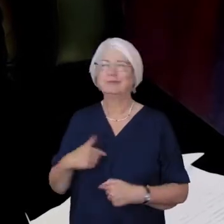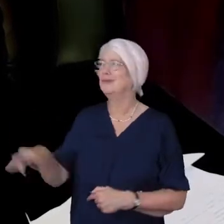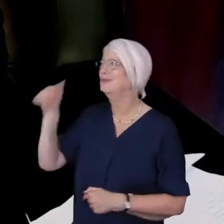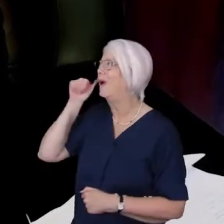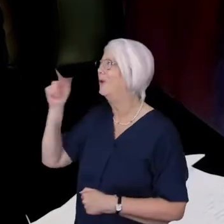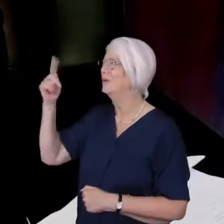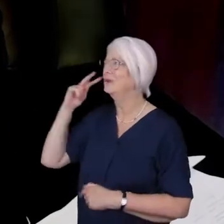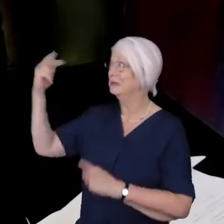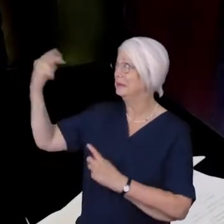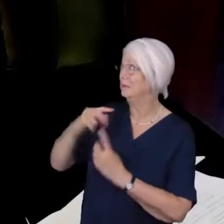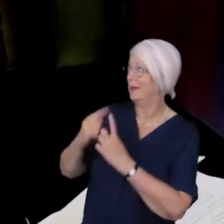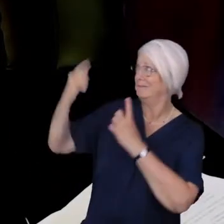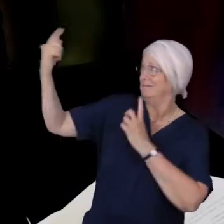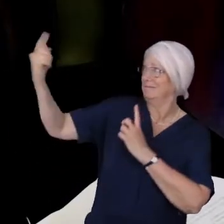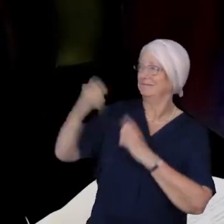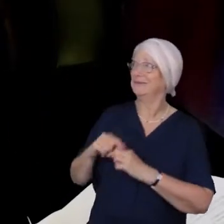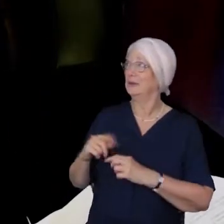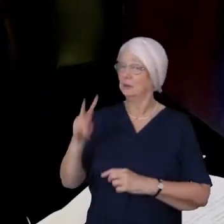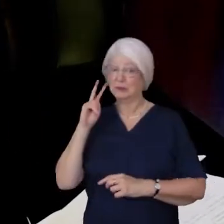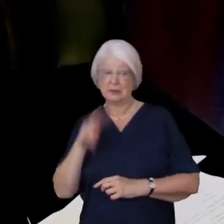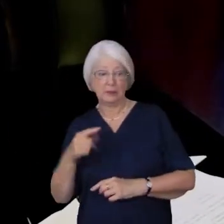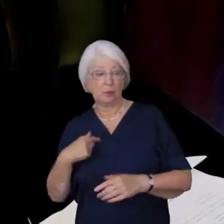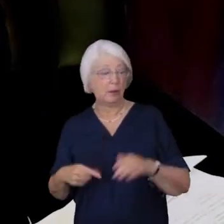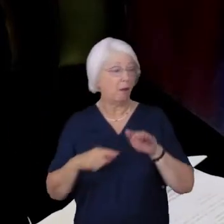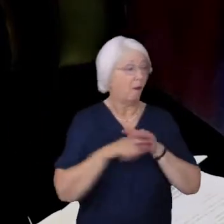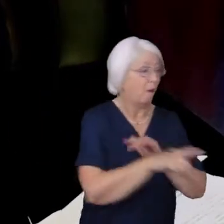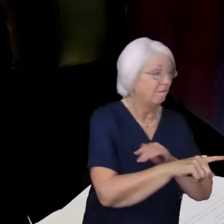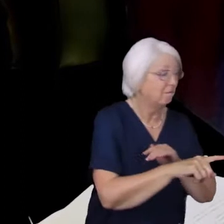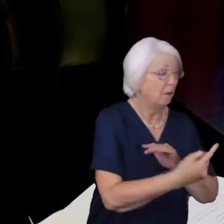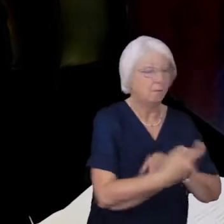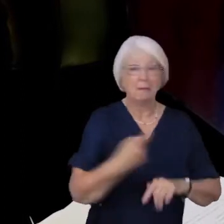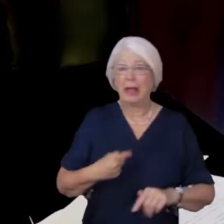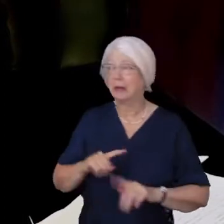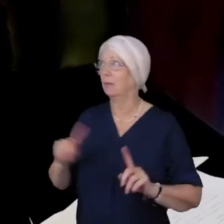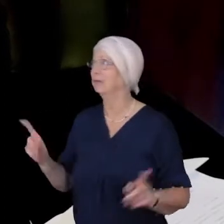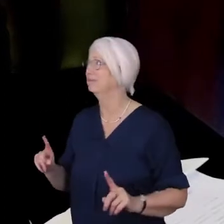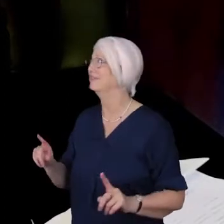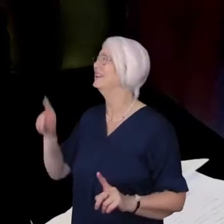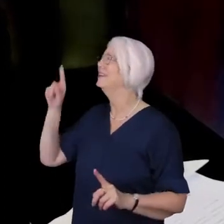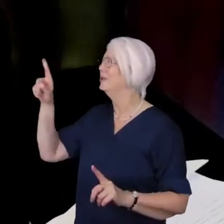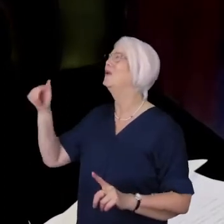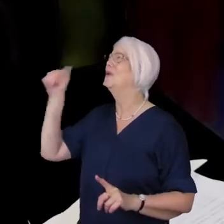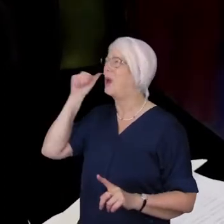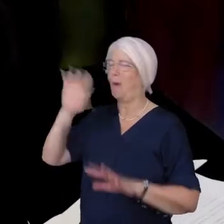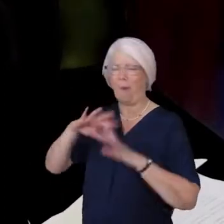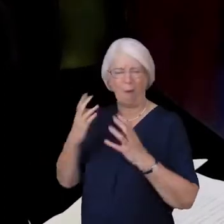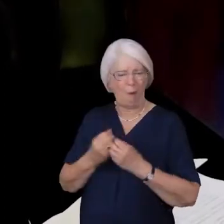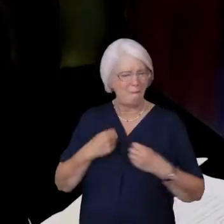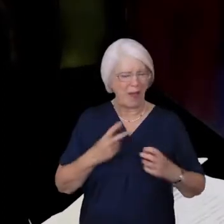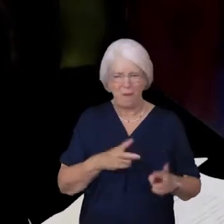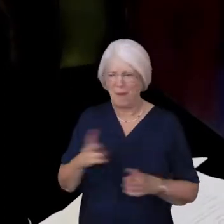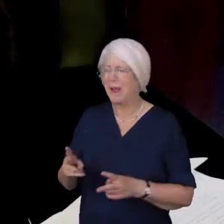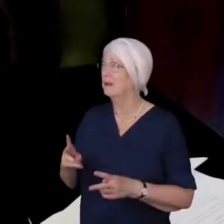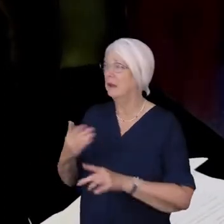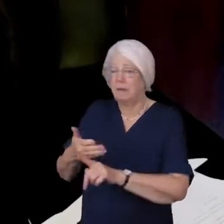afar. You discern my going out and my lying down. You are familiar with all my ways, for a